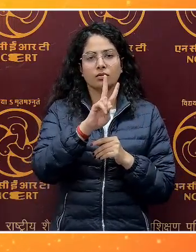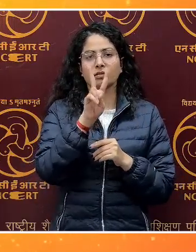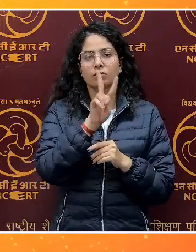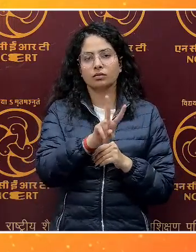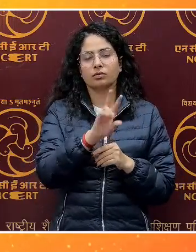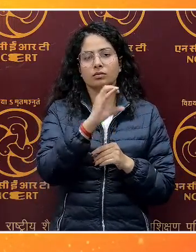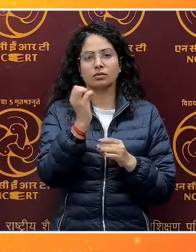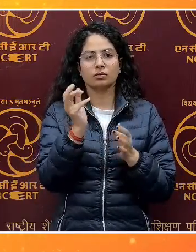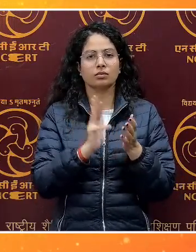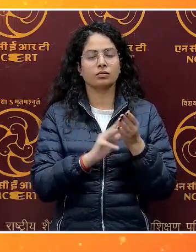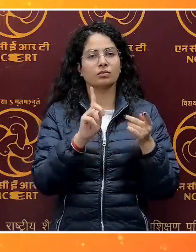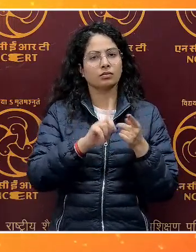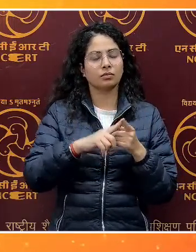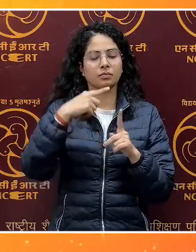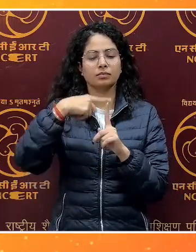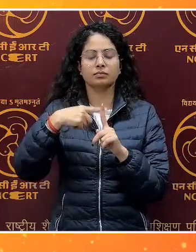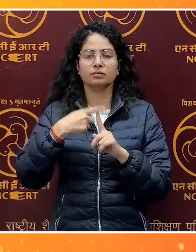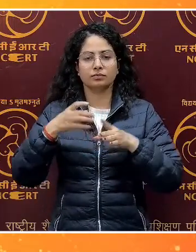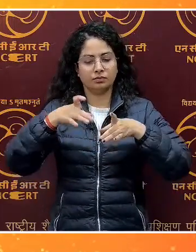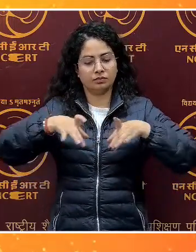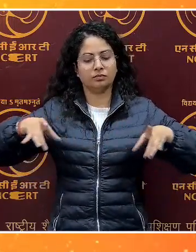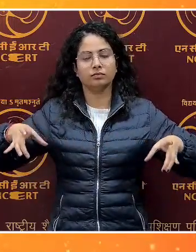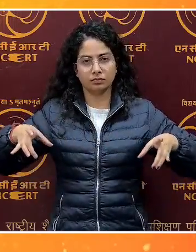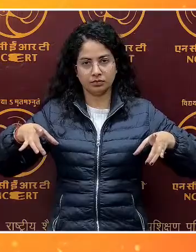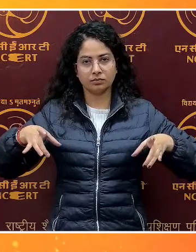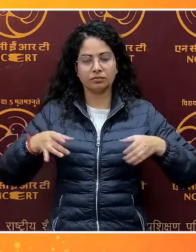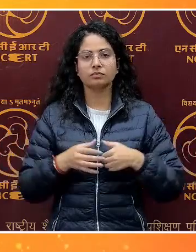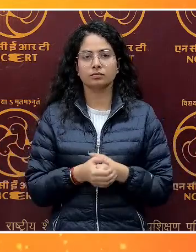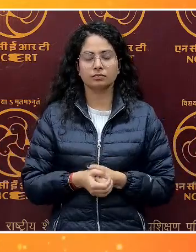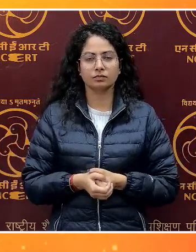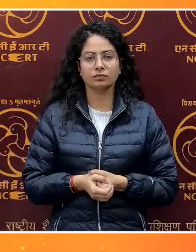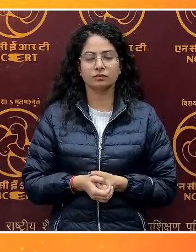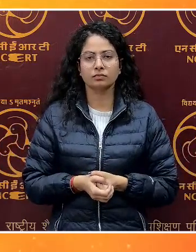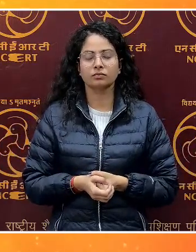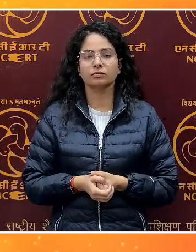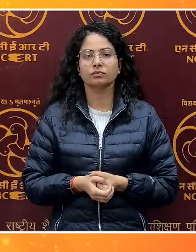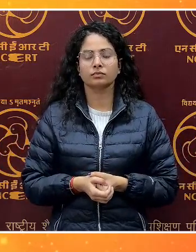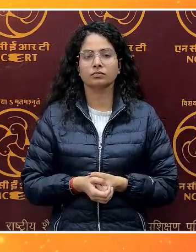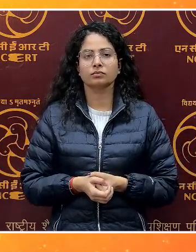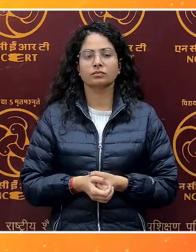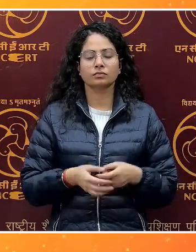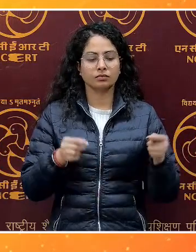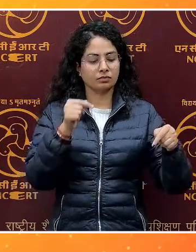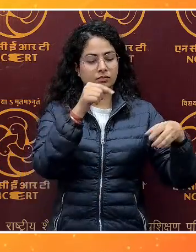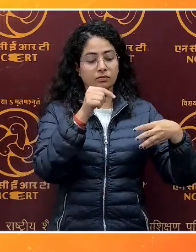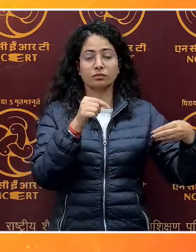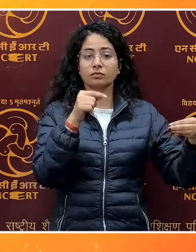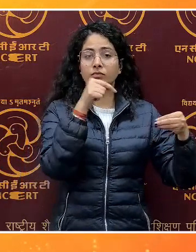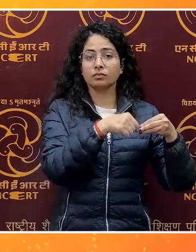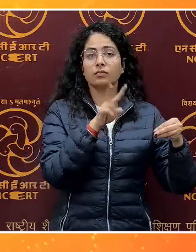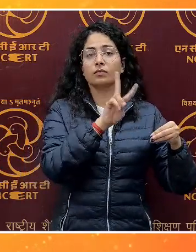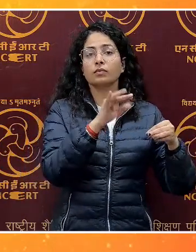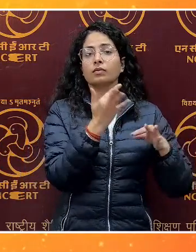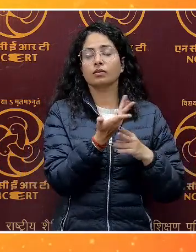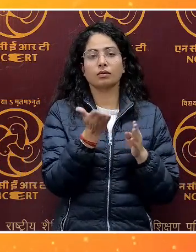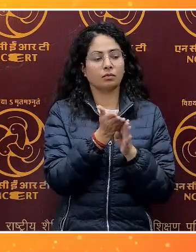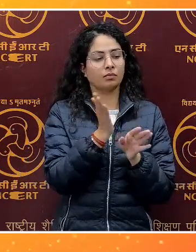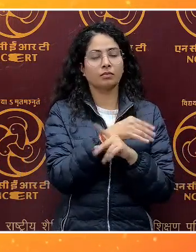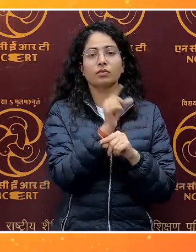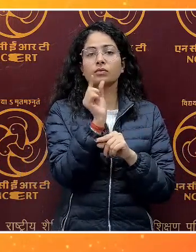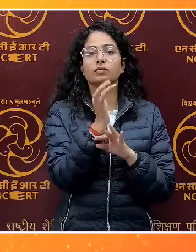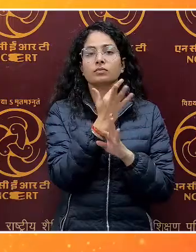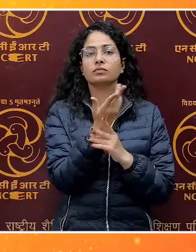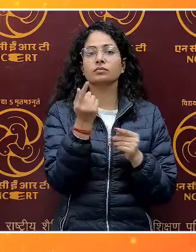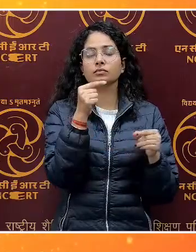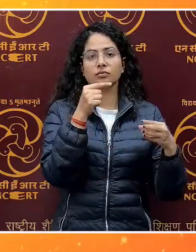cone plus volume of cylinder. Yes? Yes. Okay. Now, what is the volume of cone we had used in the previous question?